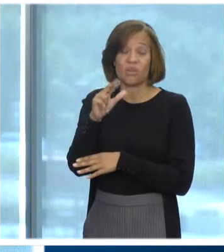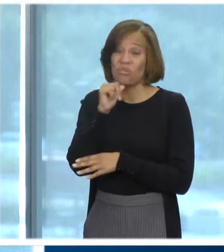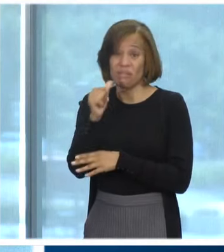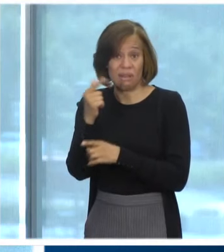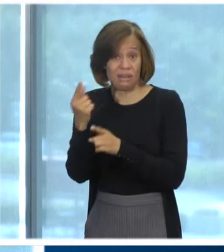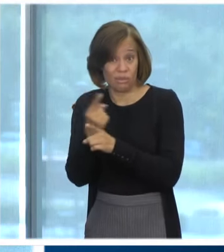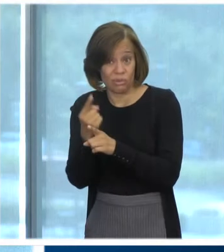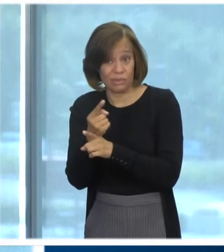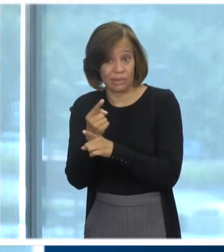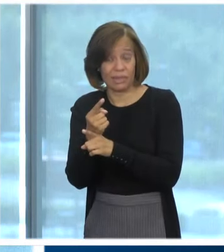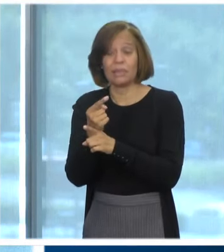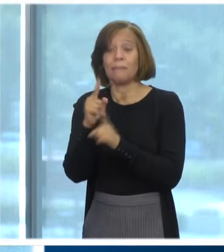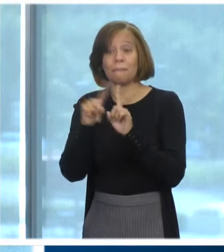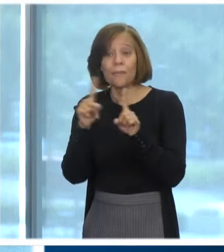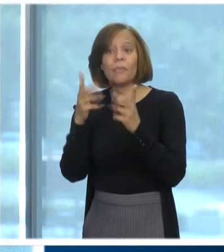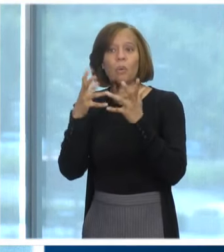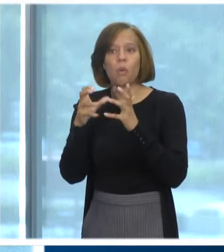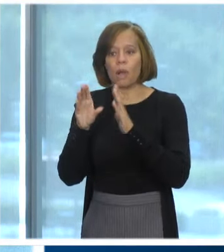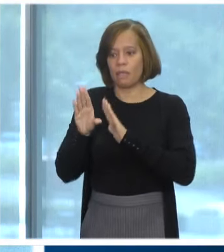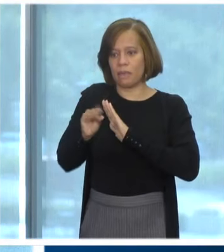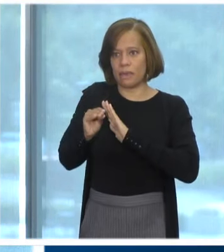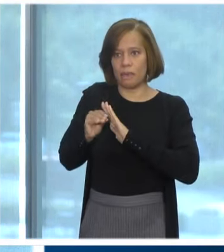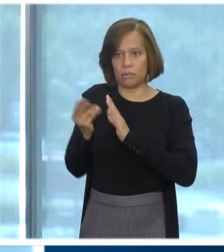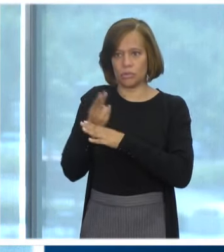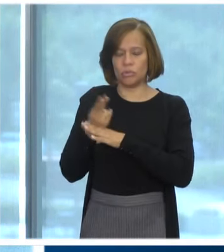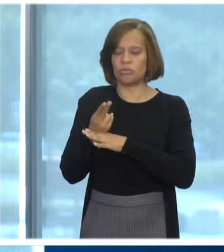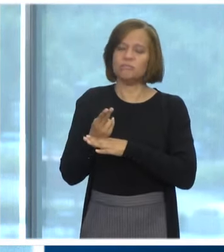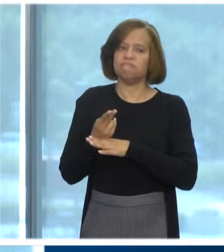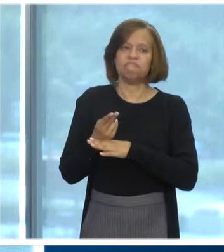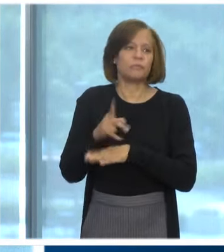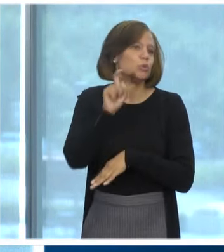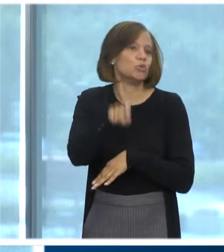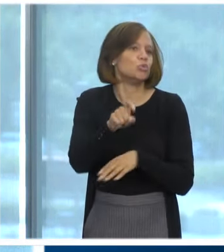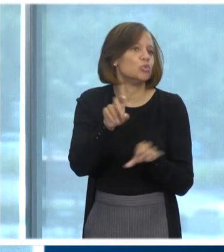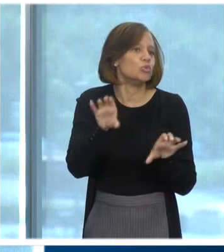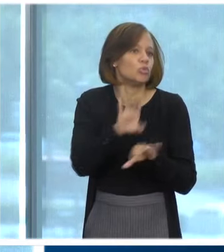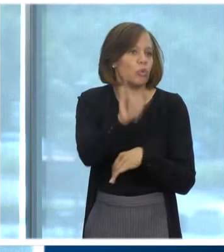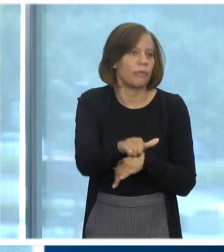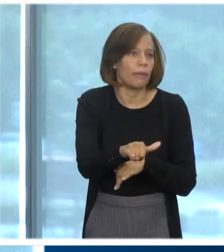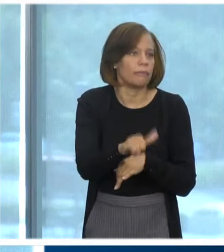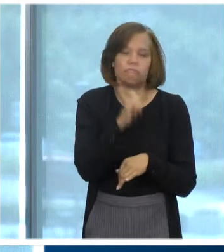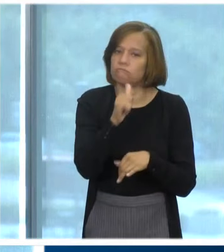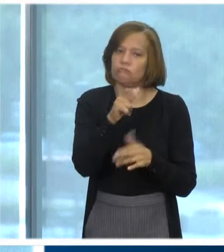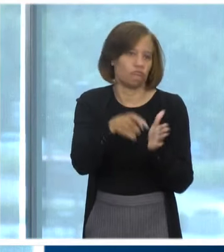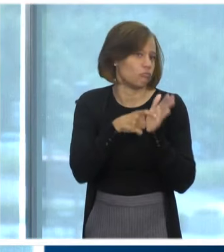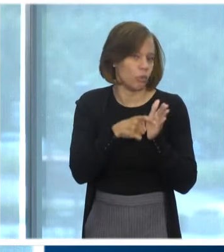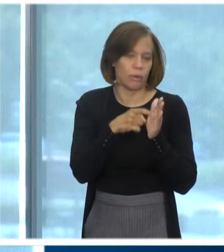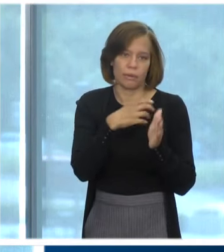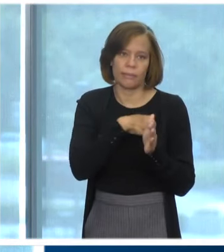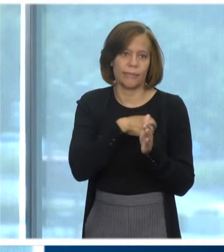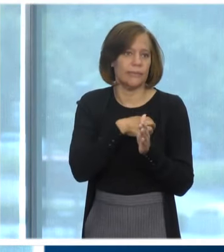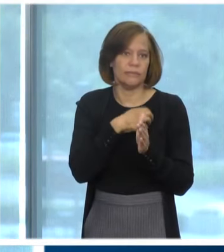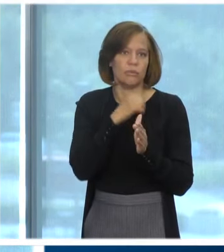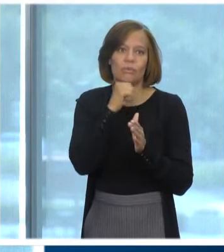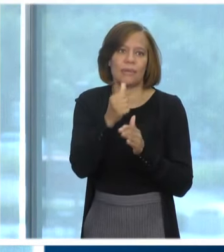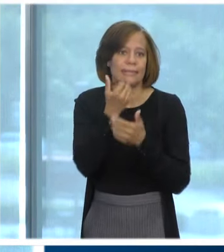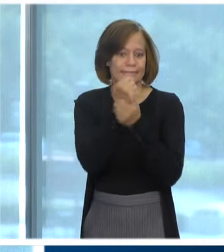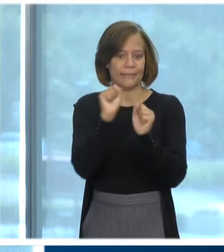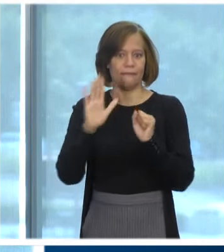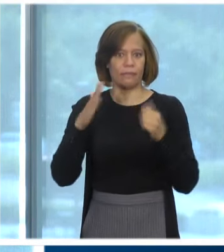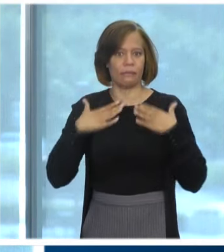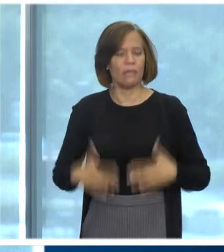be used. This should not be a choice that the officers are allowed or required to make. All